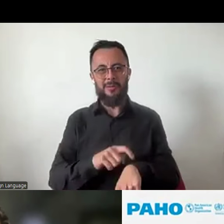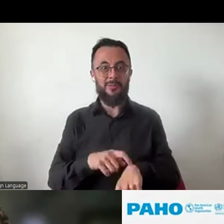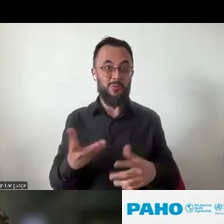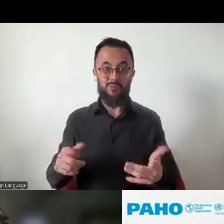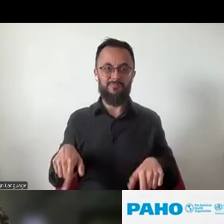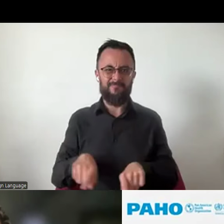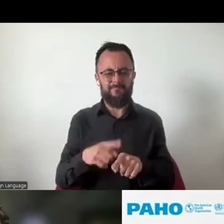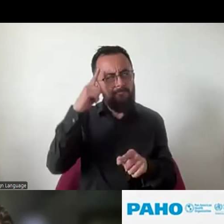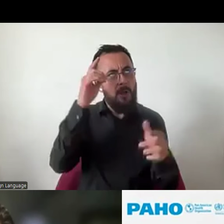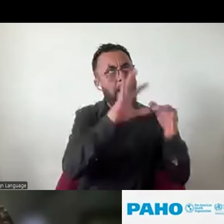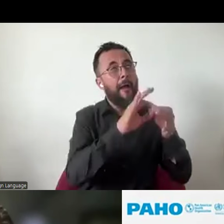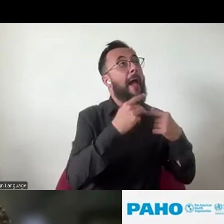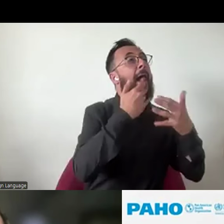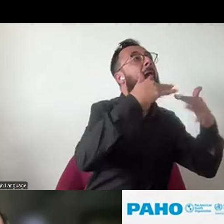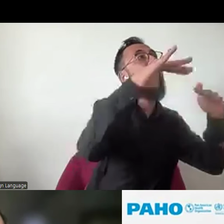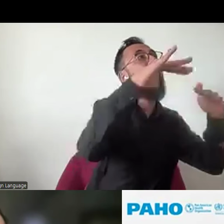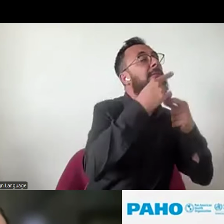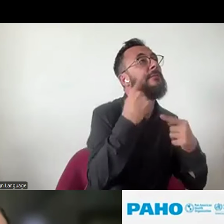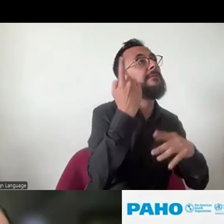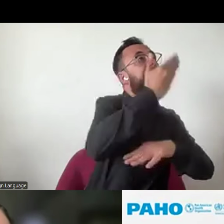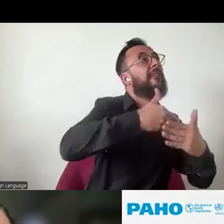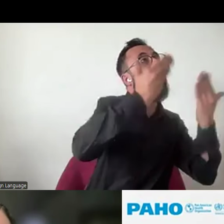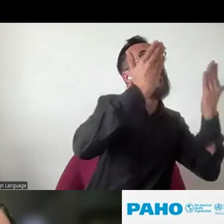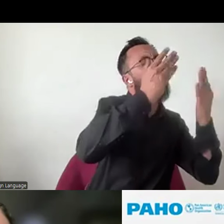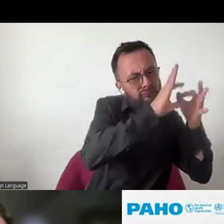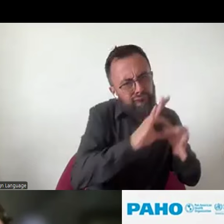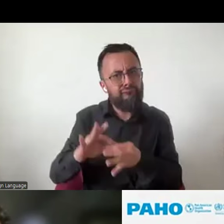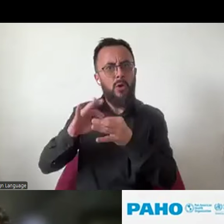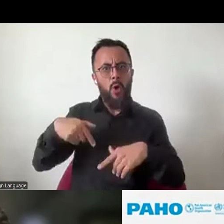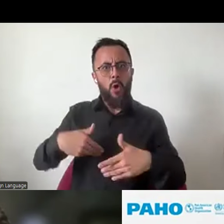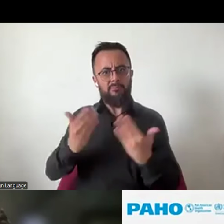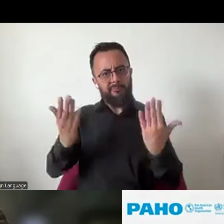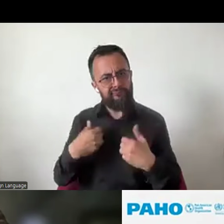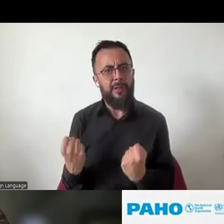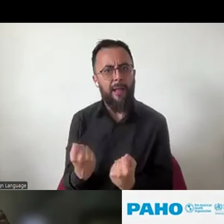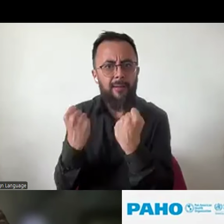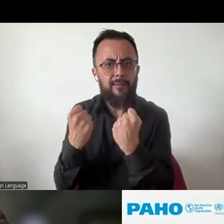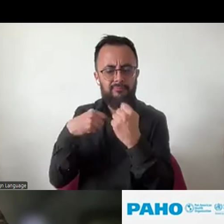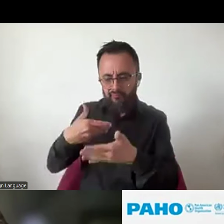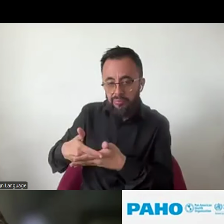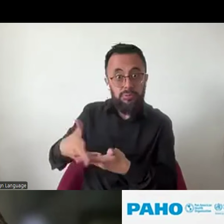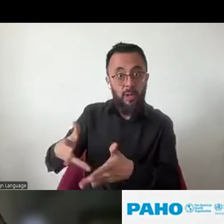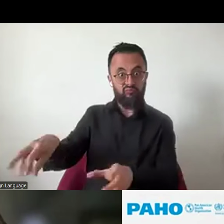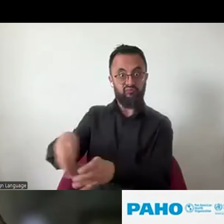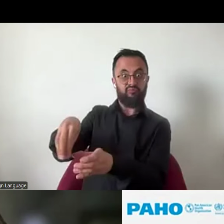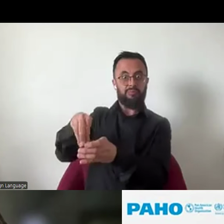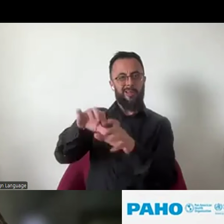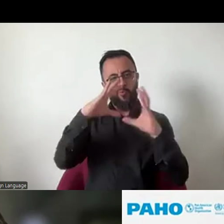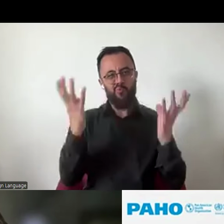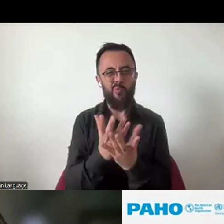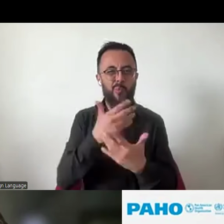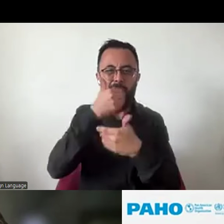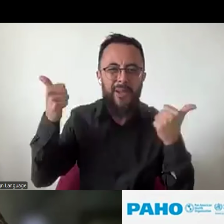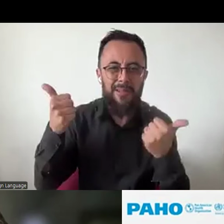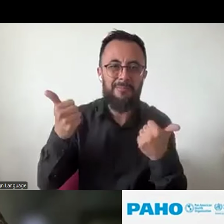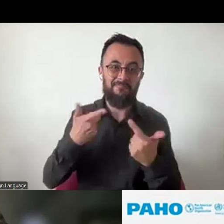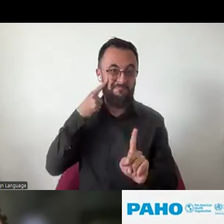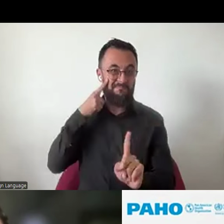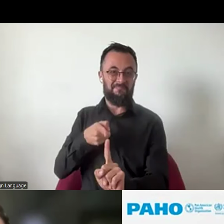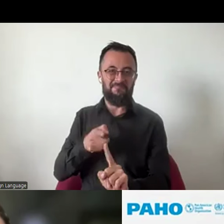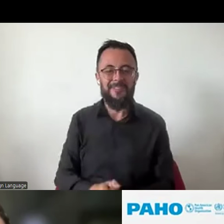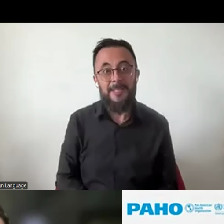A key point, let's make an inclusive activity today. So this is a better world for people